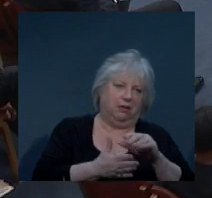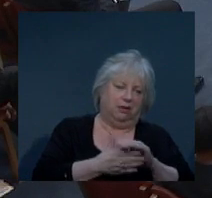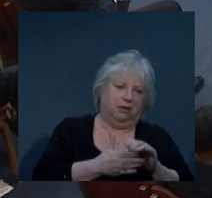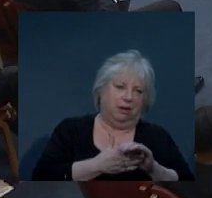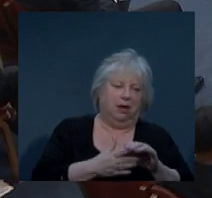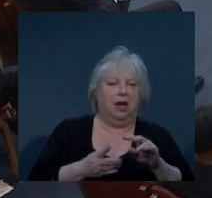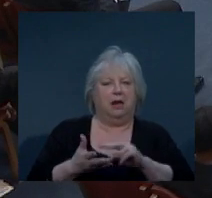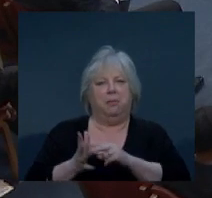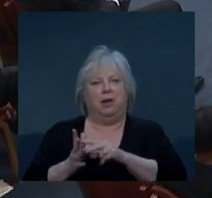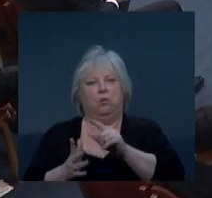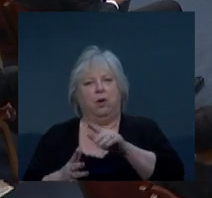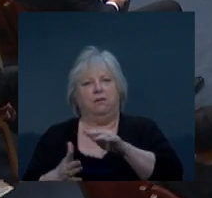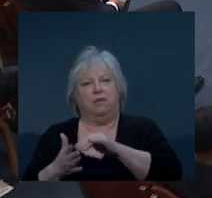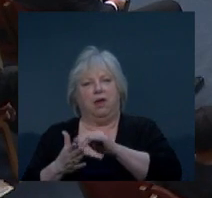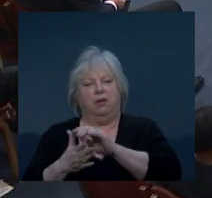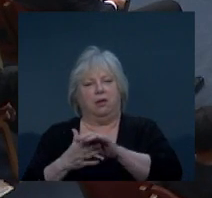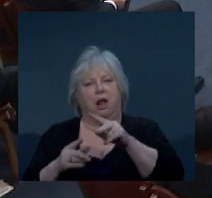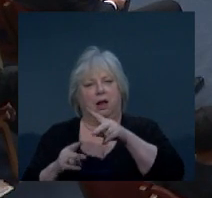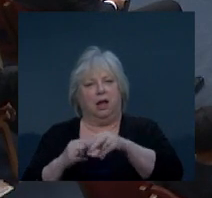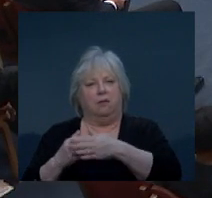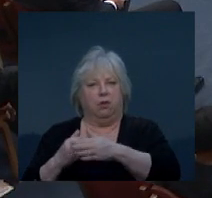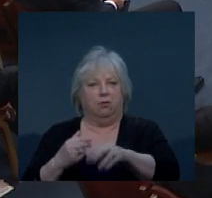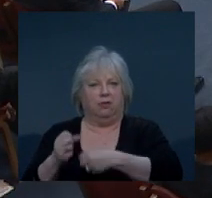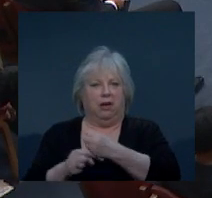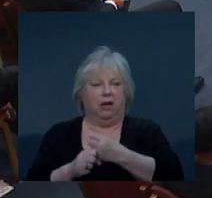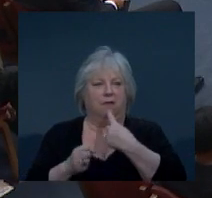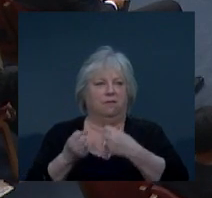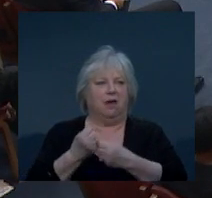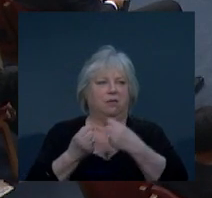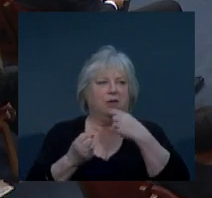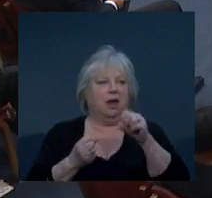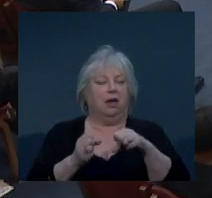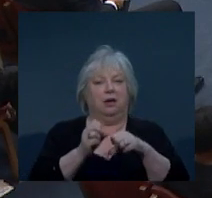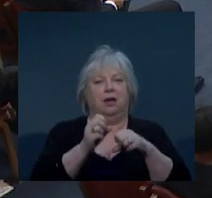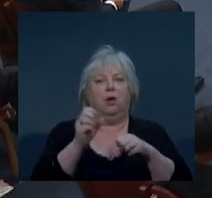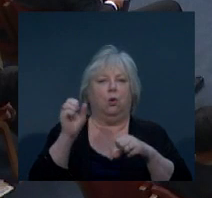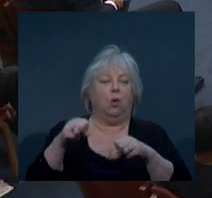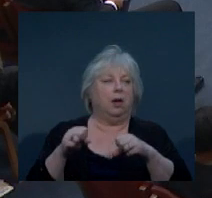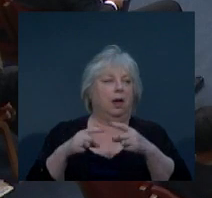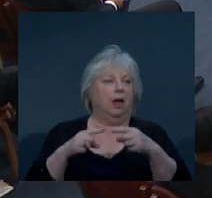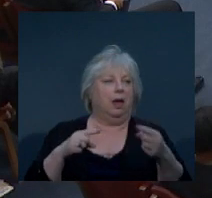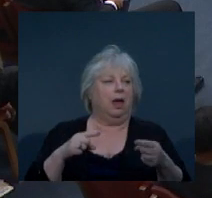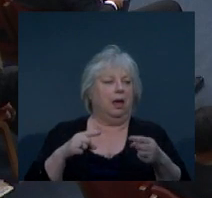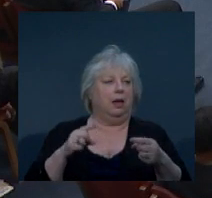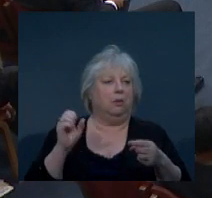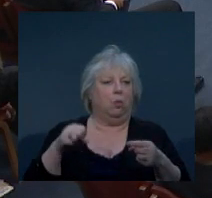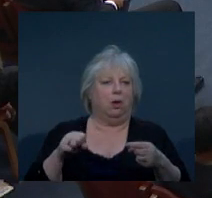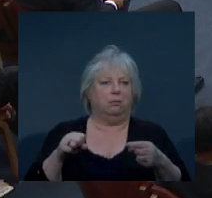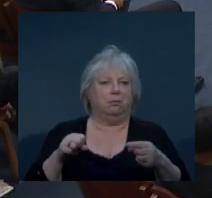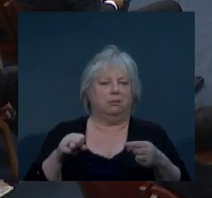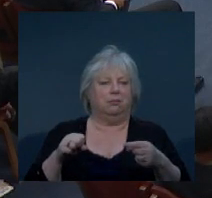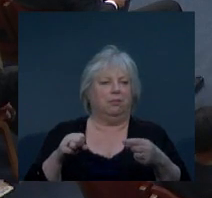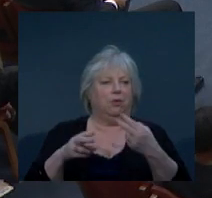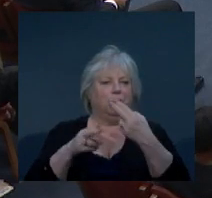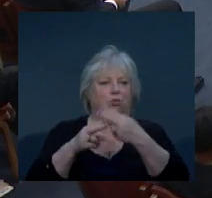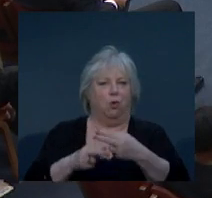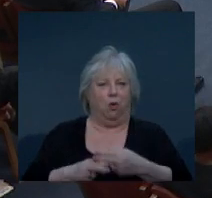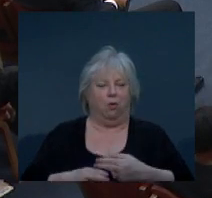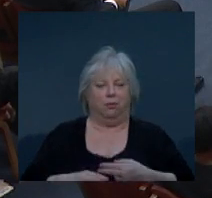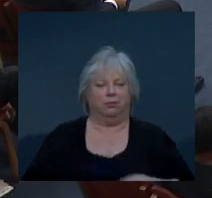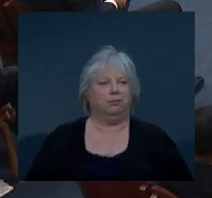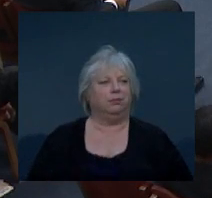now $25,000 this year. All those in favor, please say aye. Aye. All those opposed, please say nay. Nay. Roll call. Roll